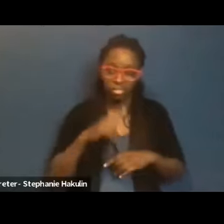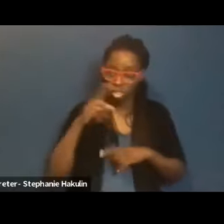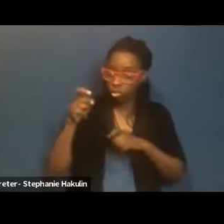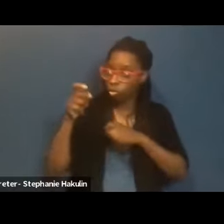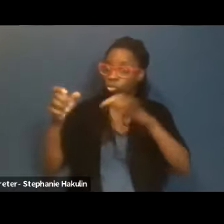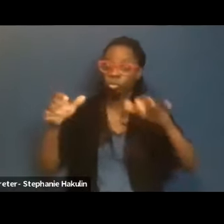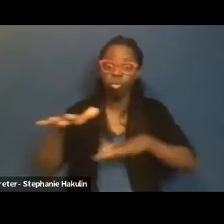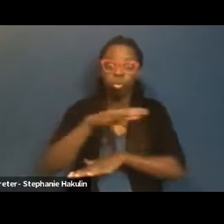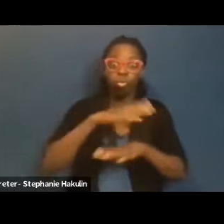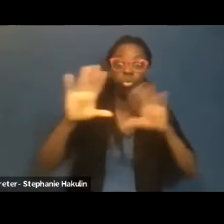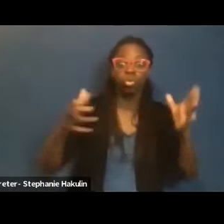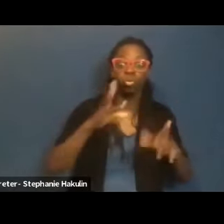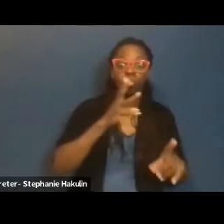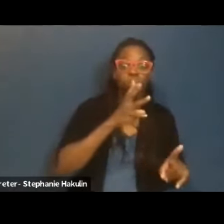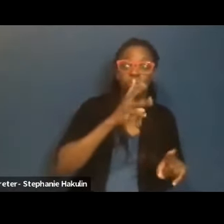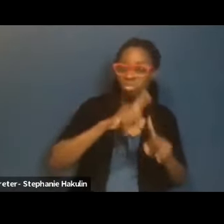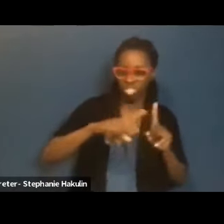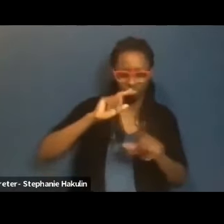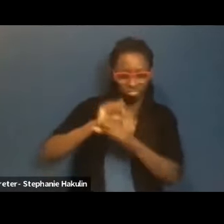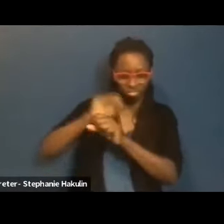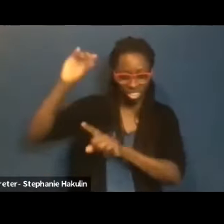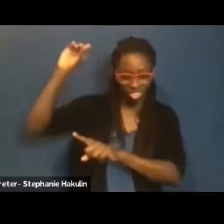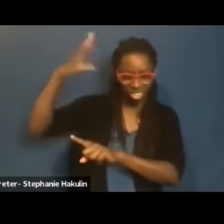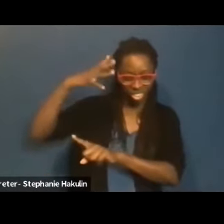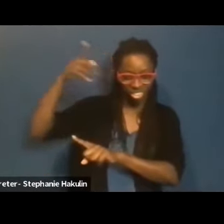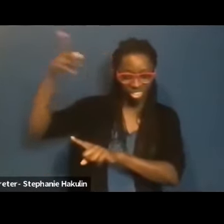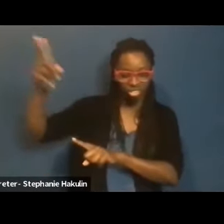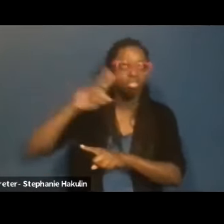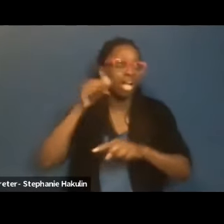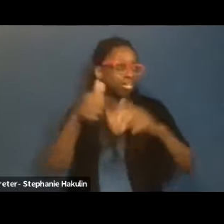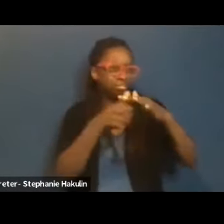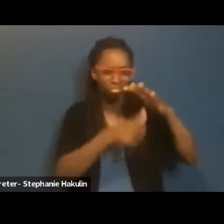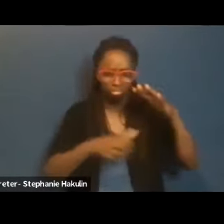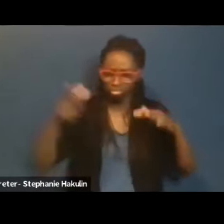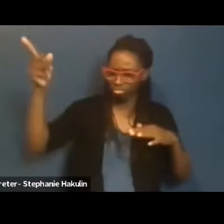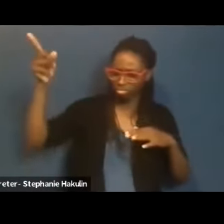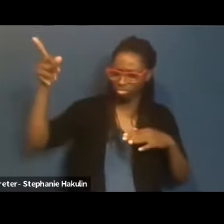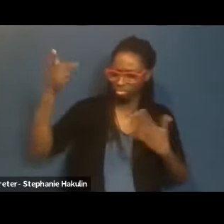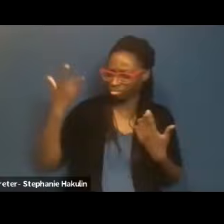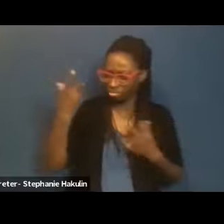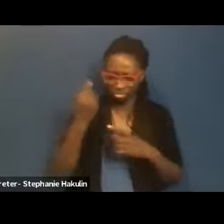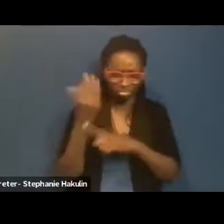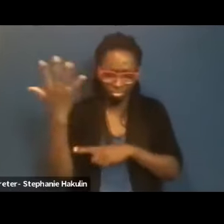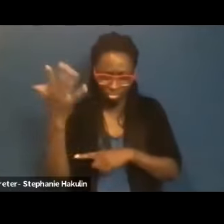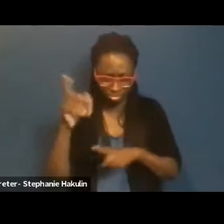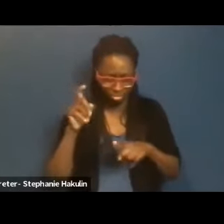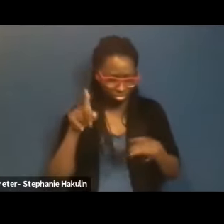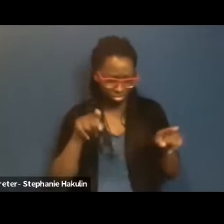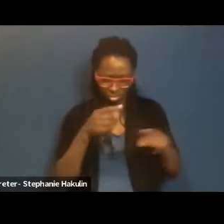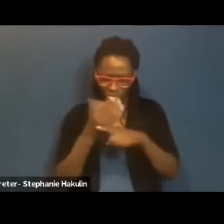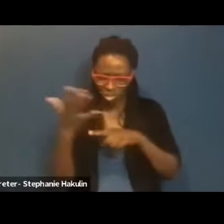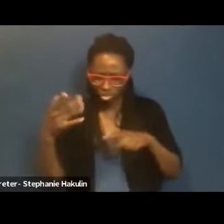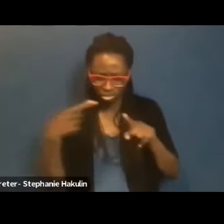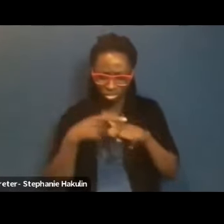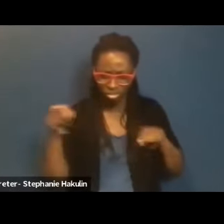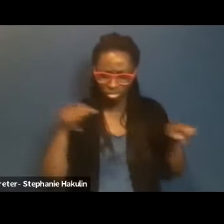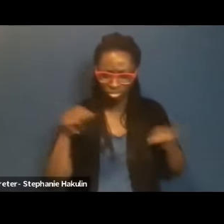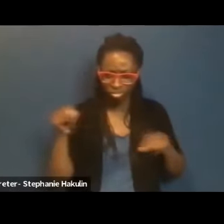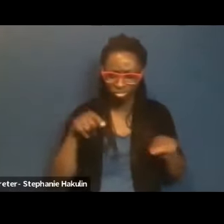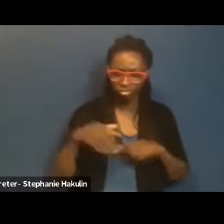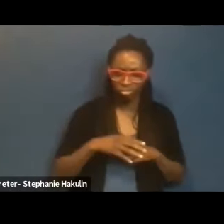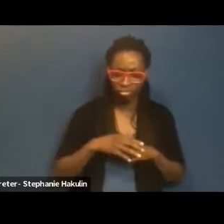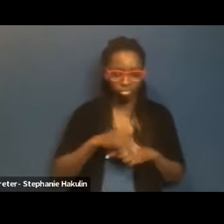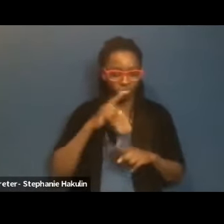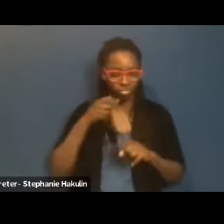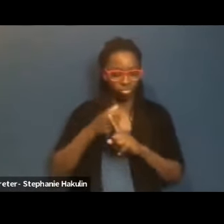whole. I don't want to be his favorite part of a poem. Don't want him taking in only parts of me. Nigga,